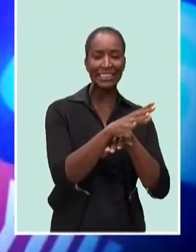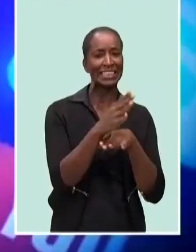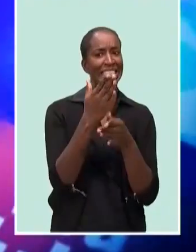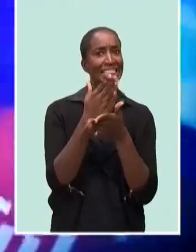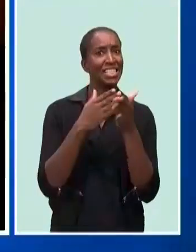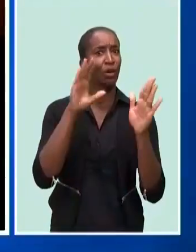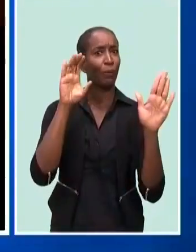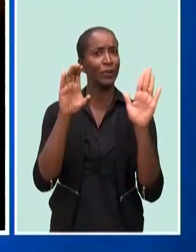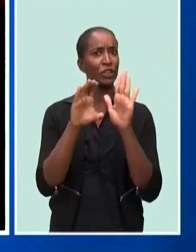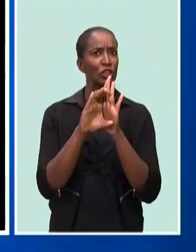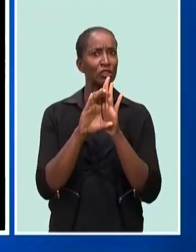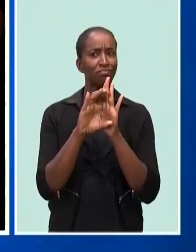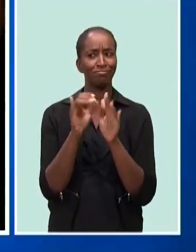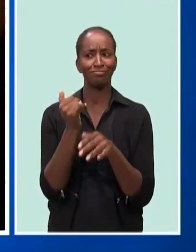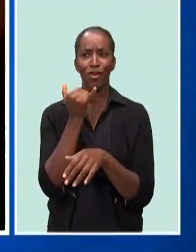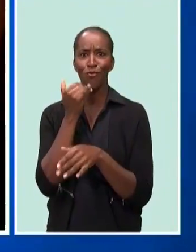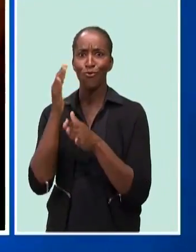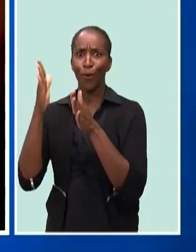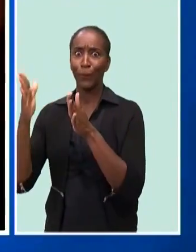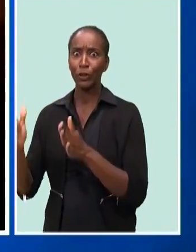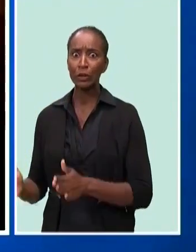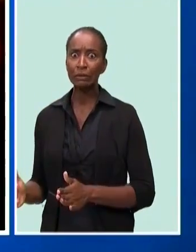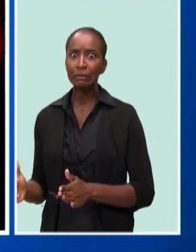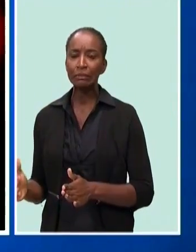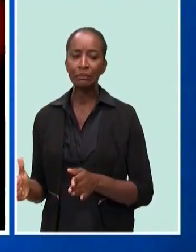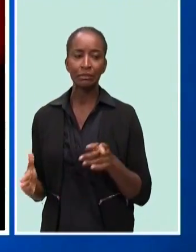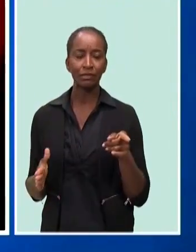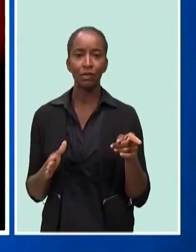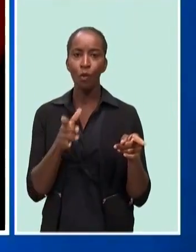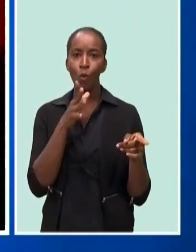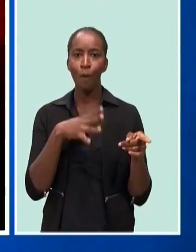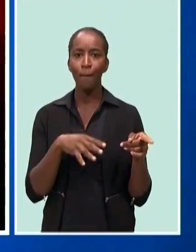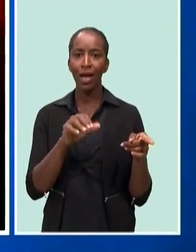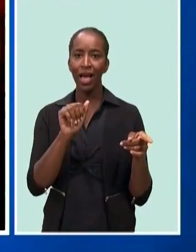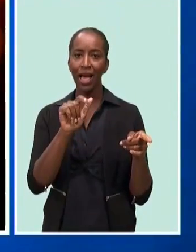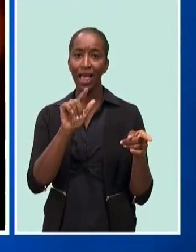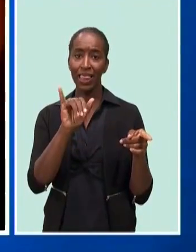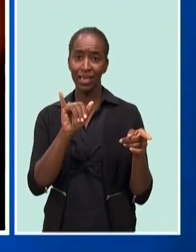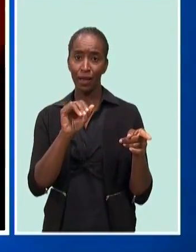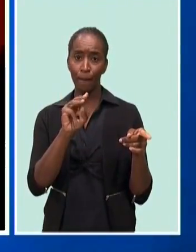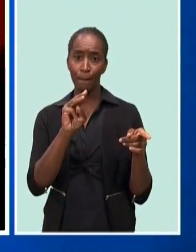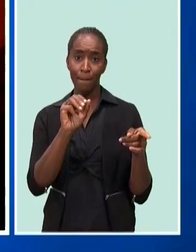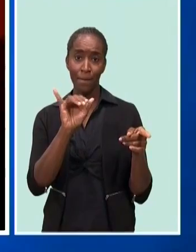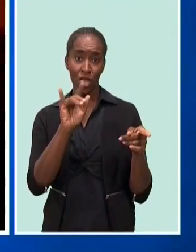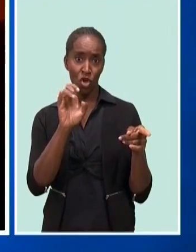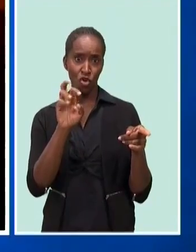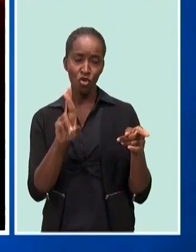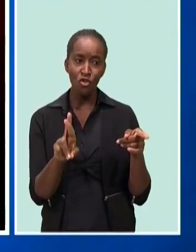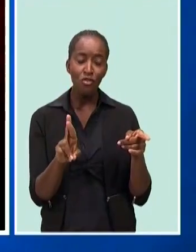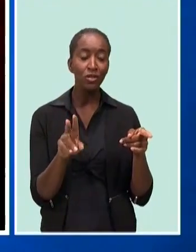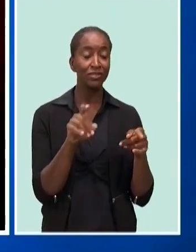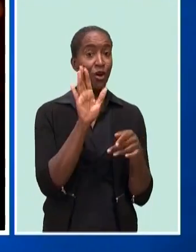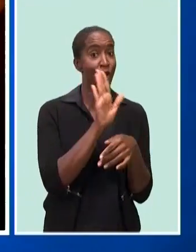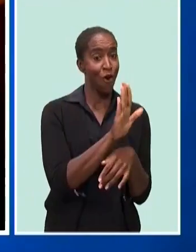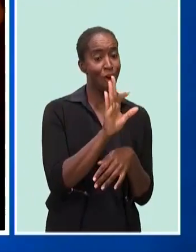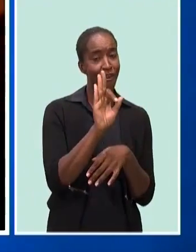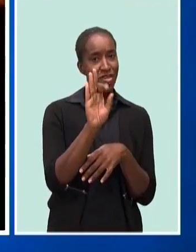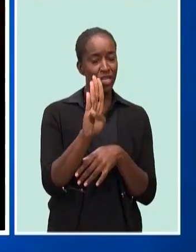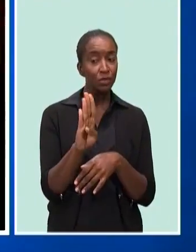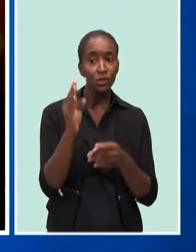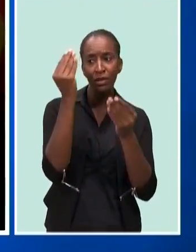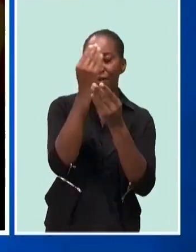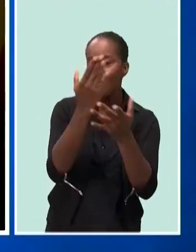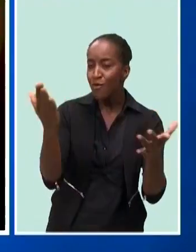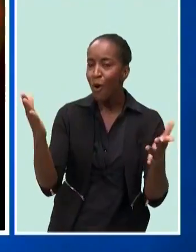person. Ali Mears was forced to take to her Facebook page to reassure friends and loved ones that both she and her son